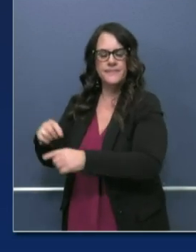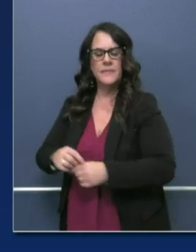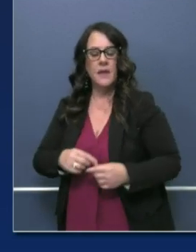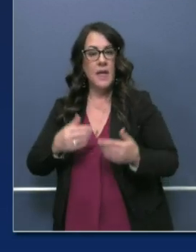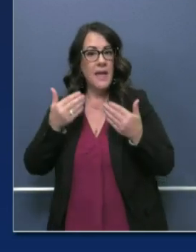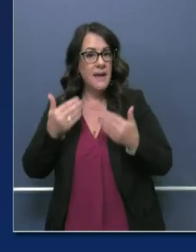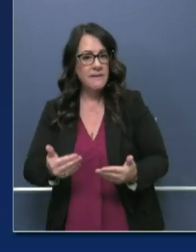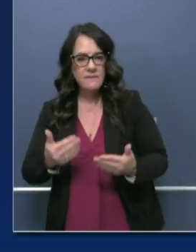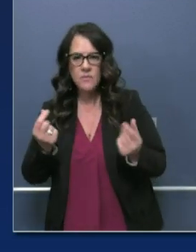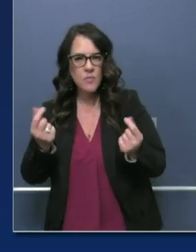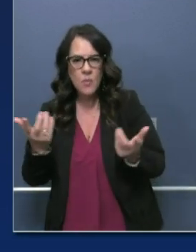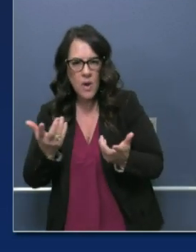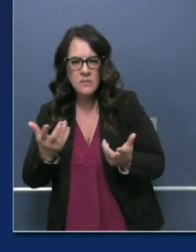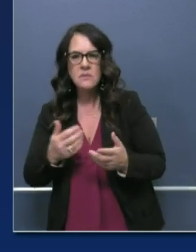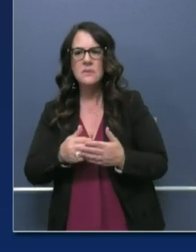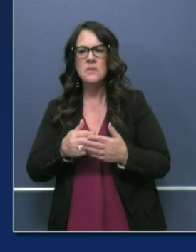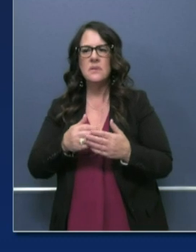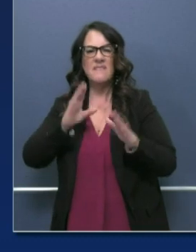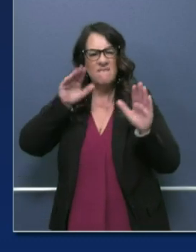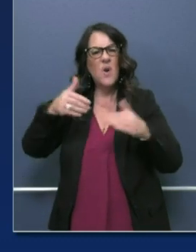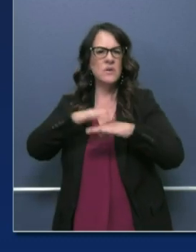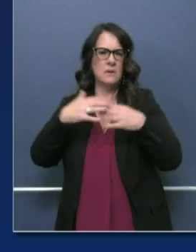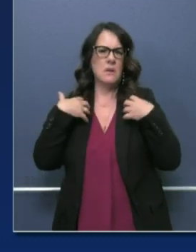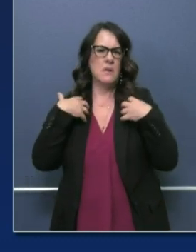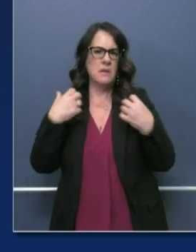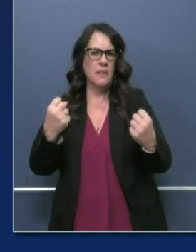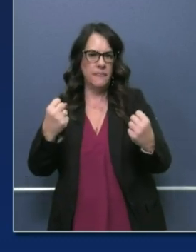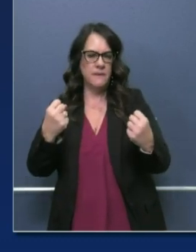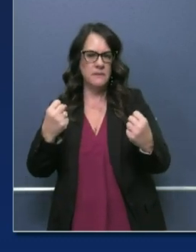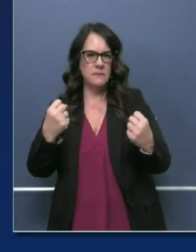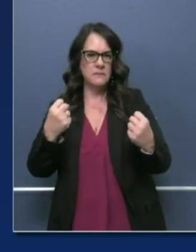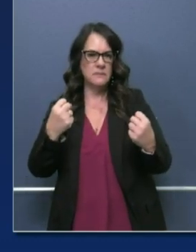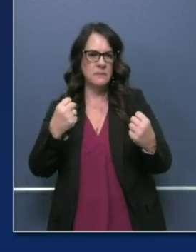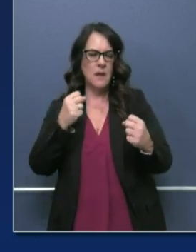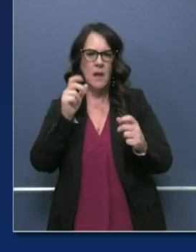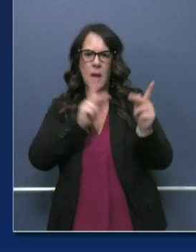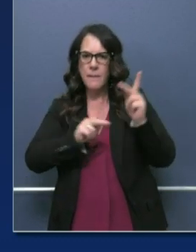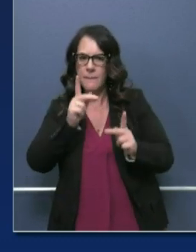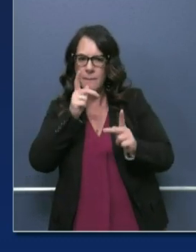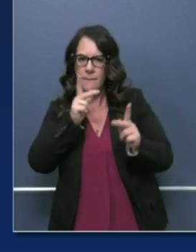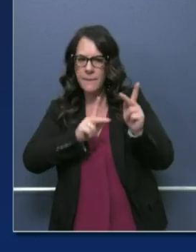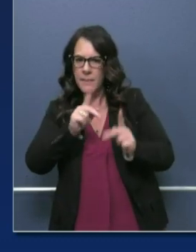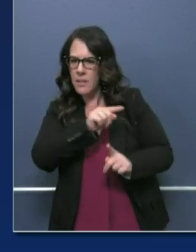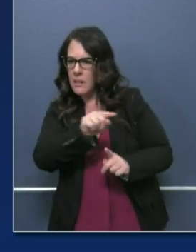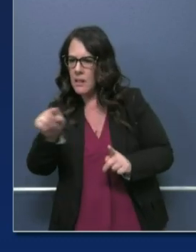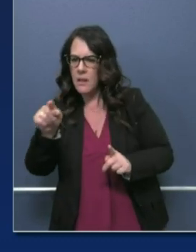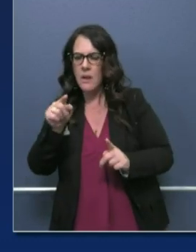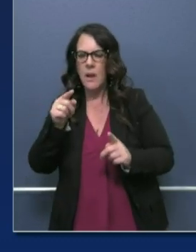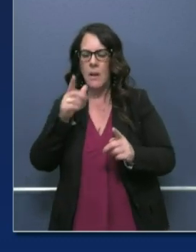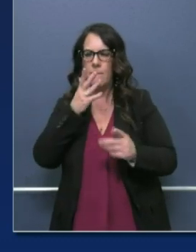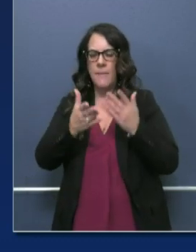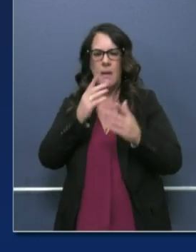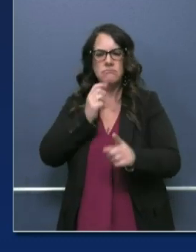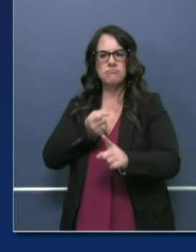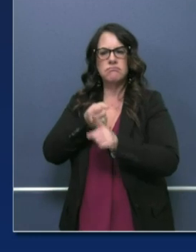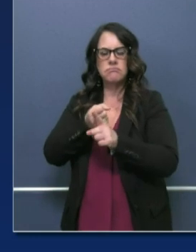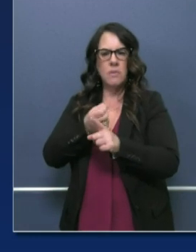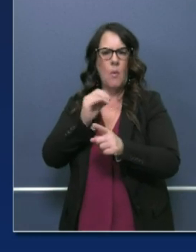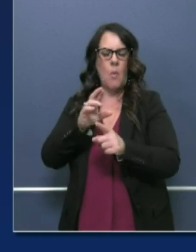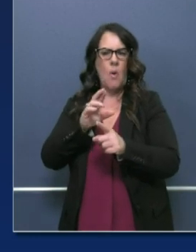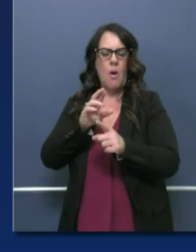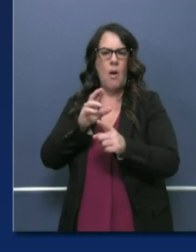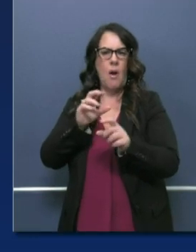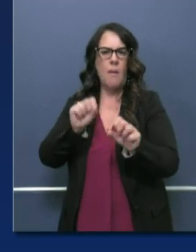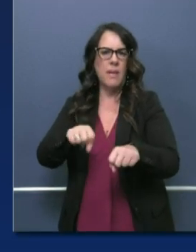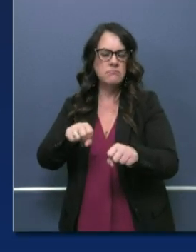emphasis on health. Those are the questions that we're asking about. That is the information that is important in this context. It's not